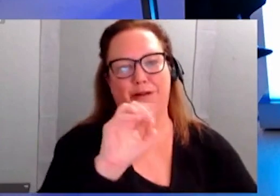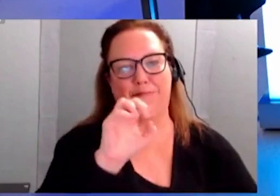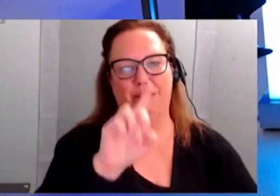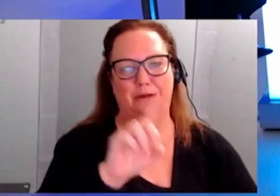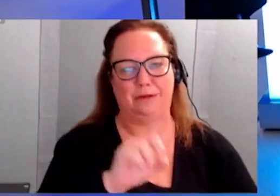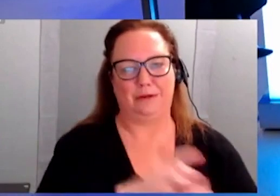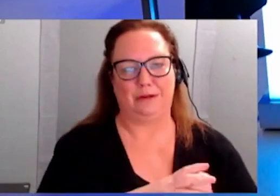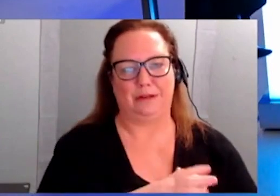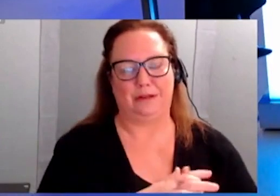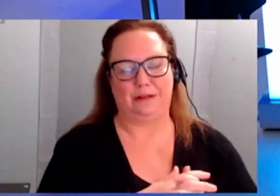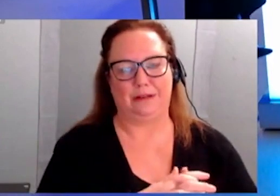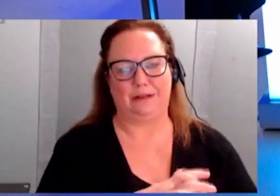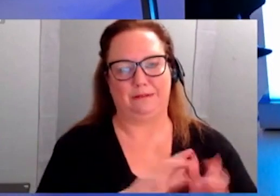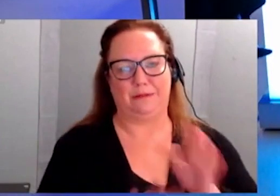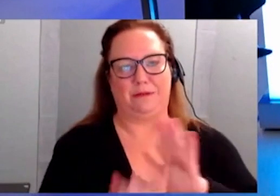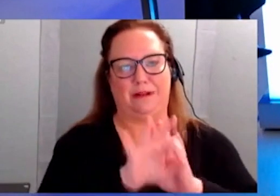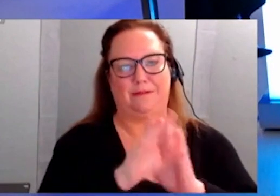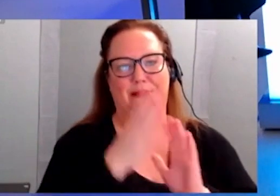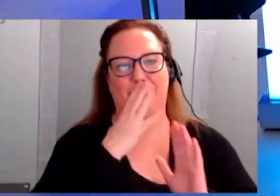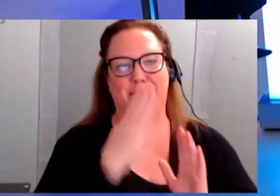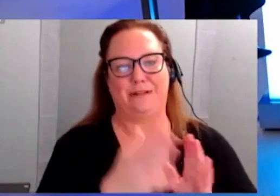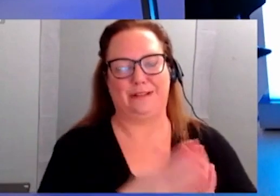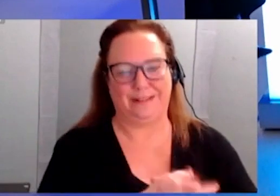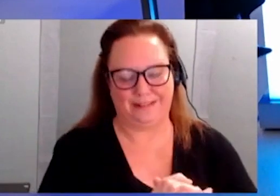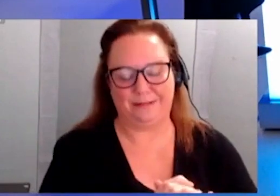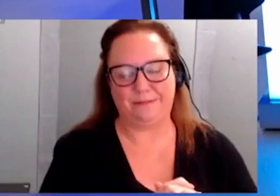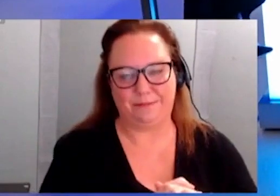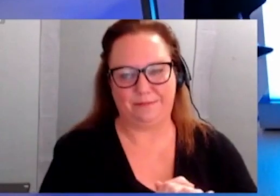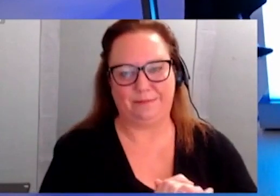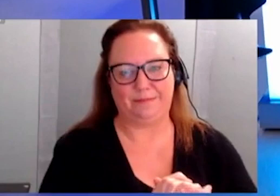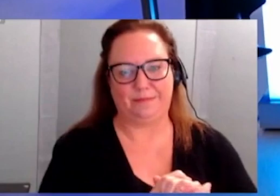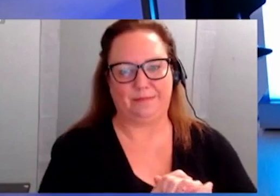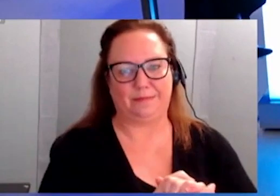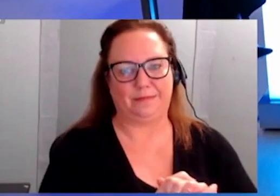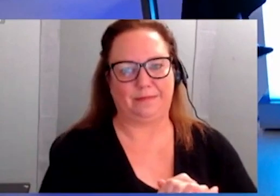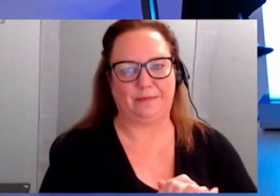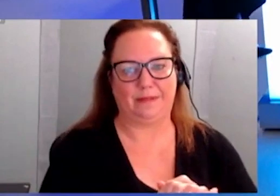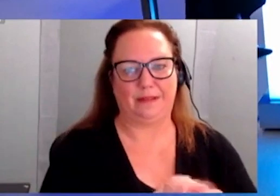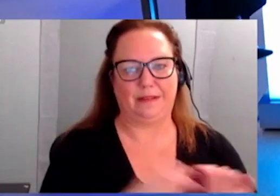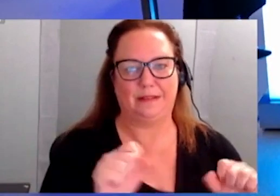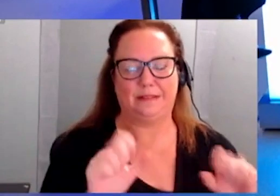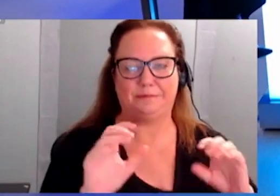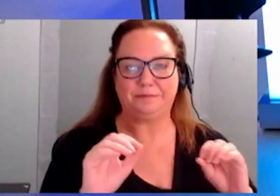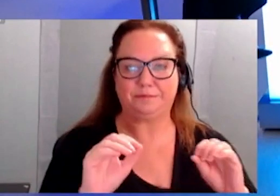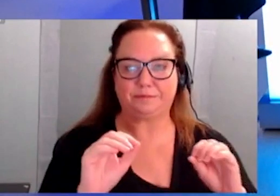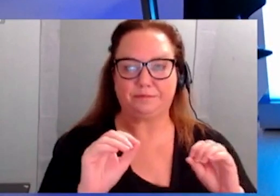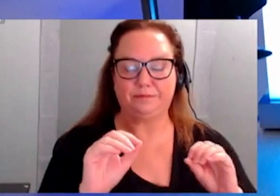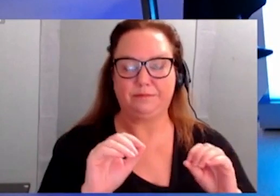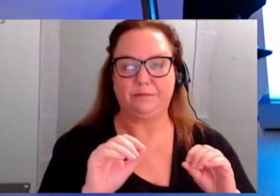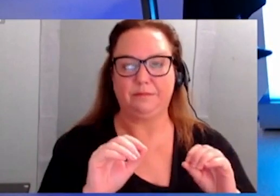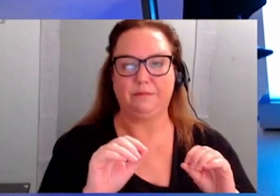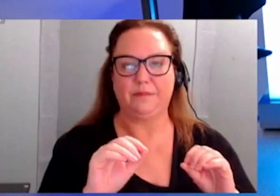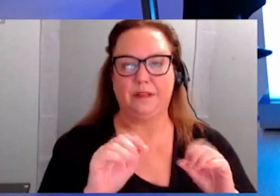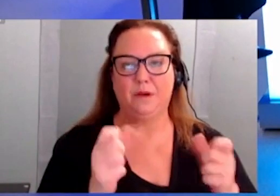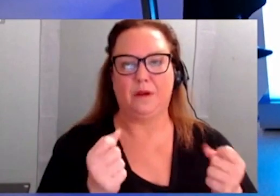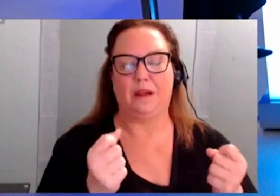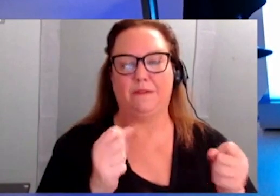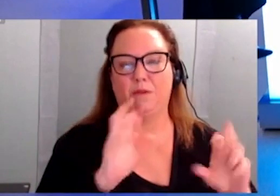is, we're going to isn't it? find good. With We the are going bad. to find We're good. going to find good with the bad. Yeah, I All like right. Okay. So just real quick, do we have any reporters on the line today?